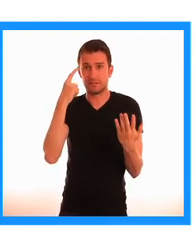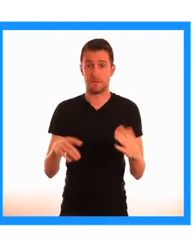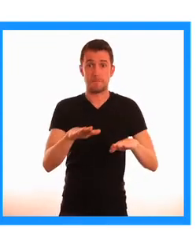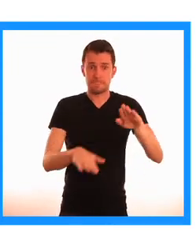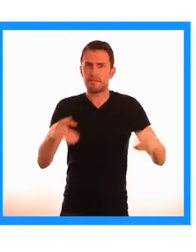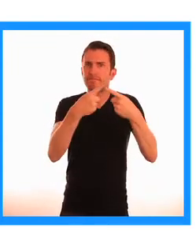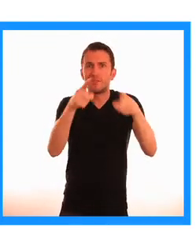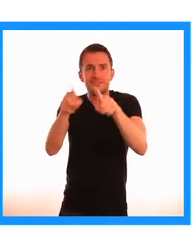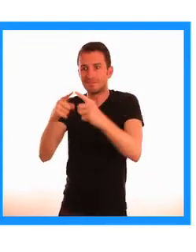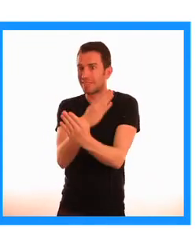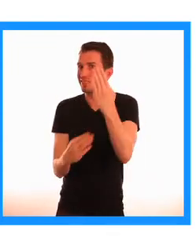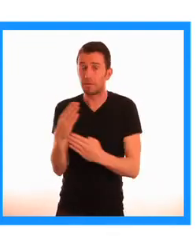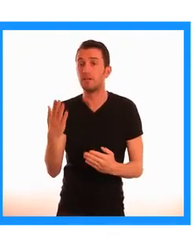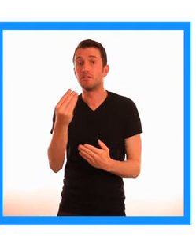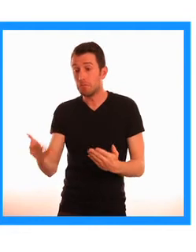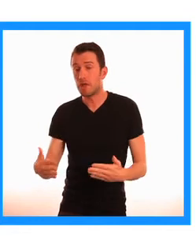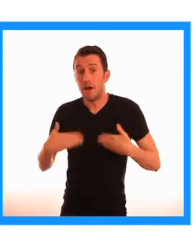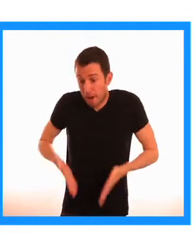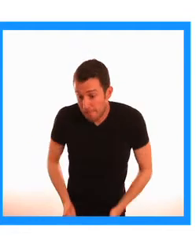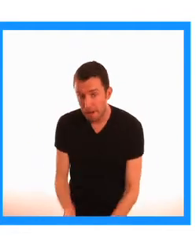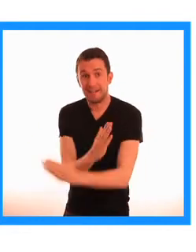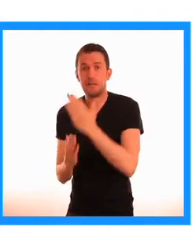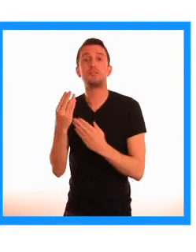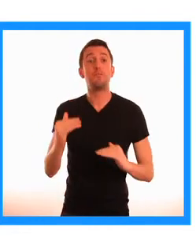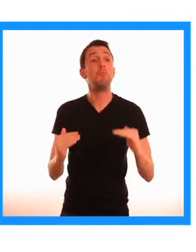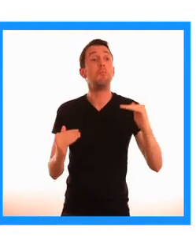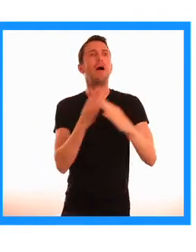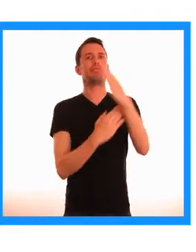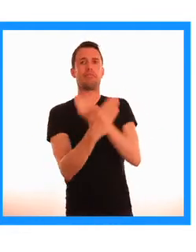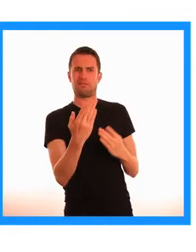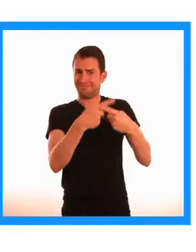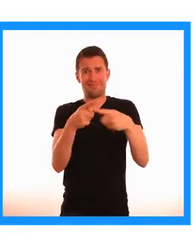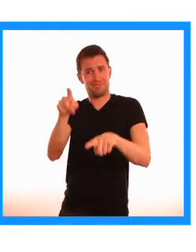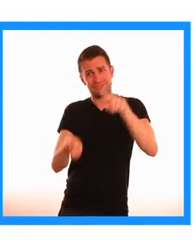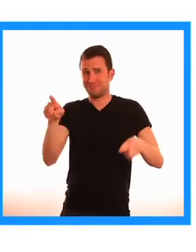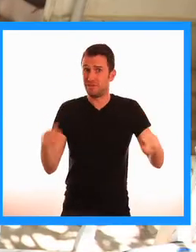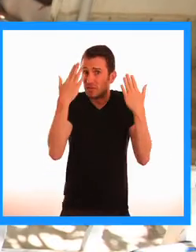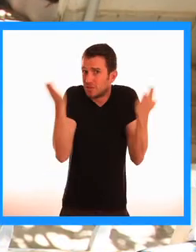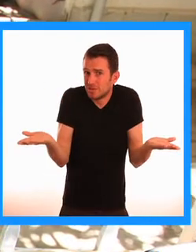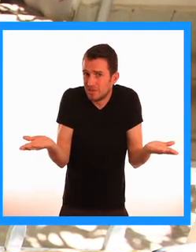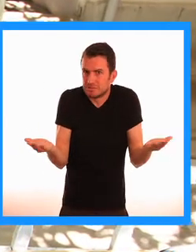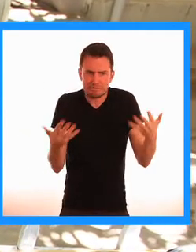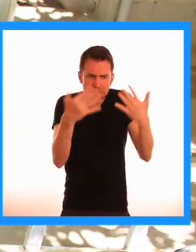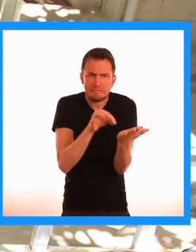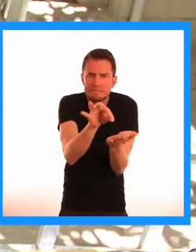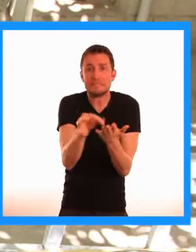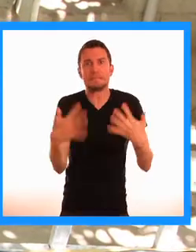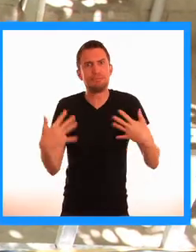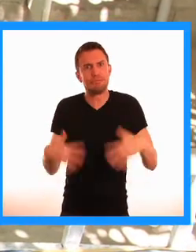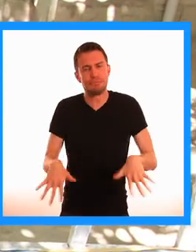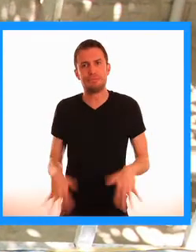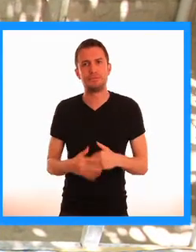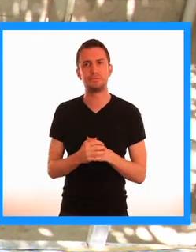assess variations in normal development. The varying nature and severity of disabilities, together with the need to apply age-specific definitions